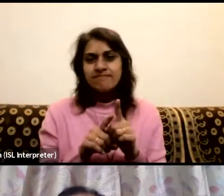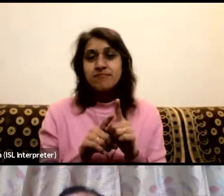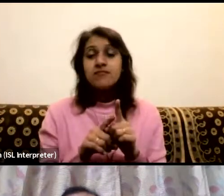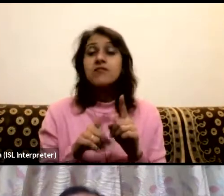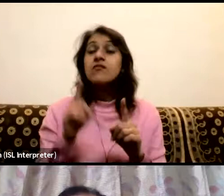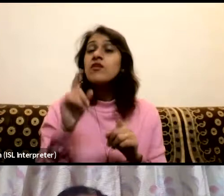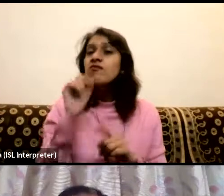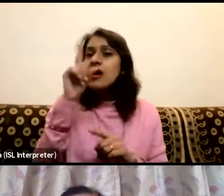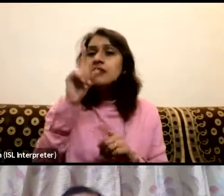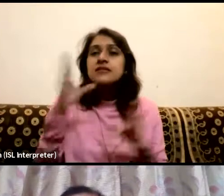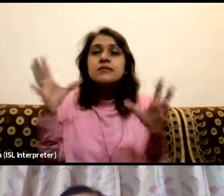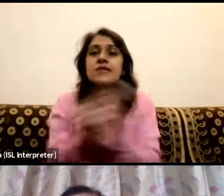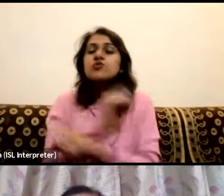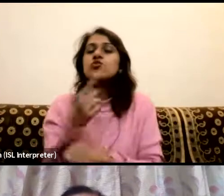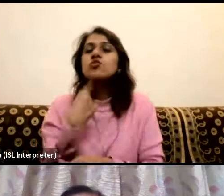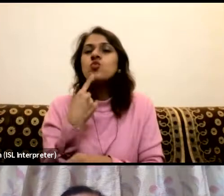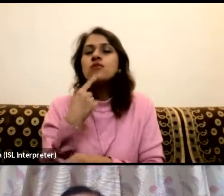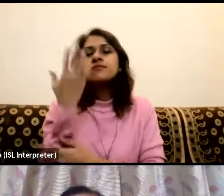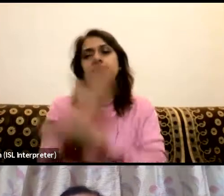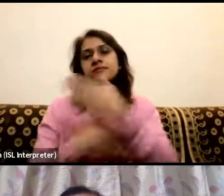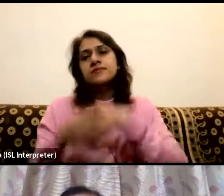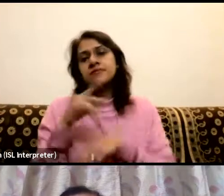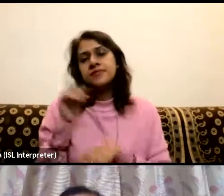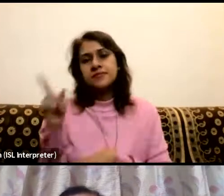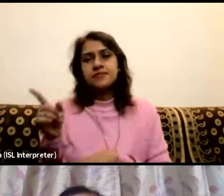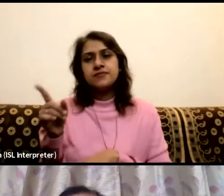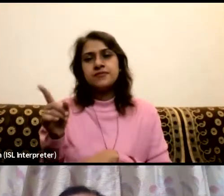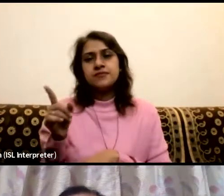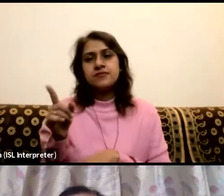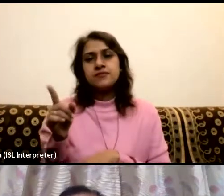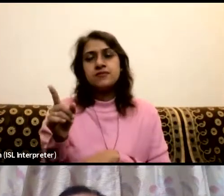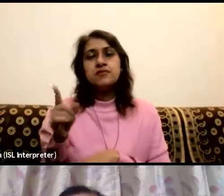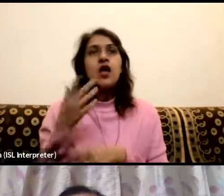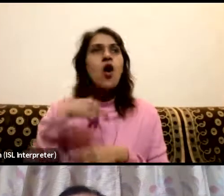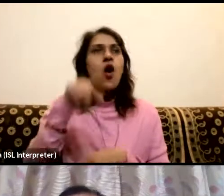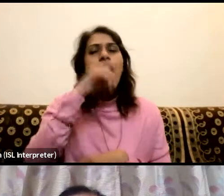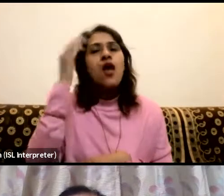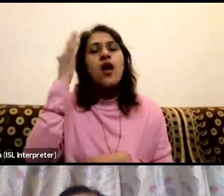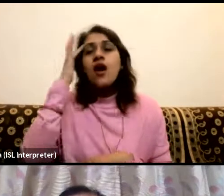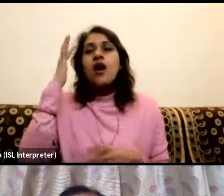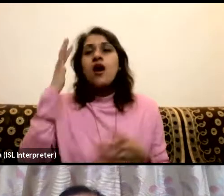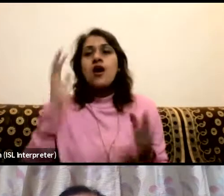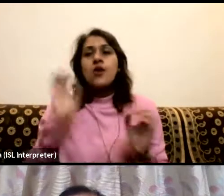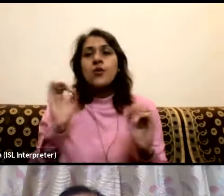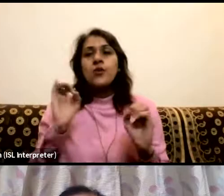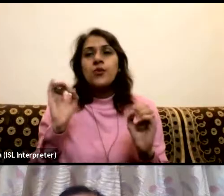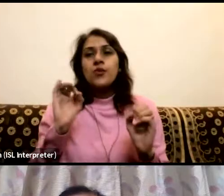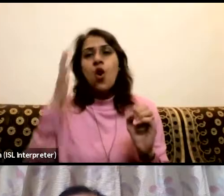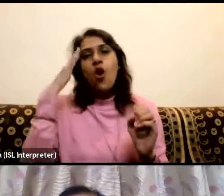people with disability. So I think there is a need to bring a special focus on